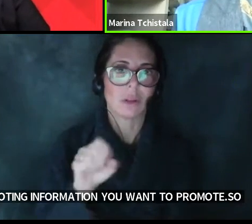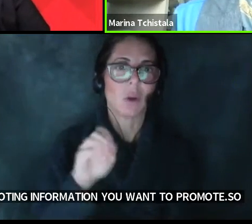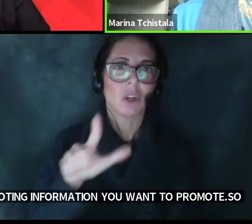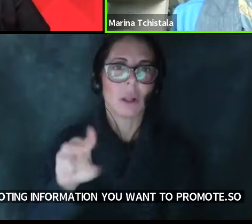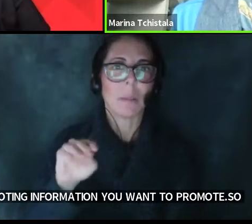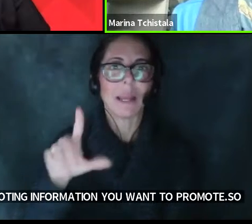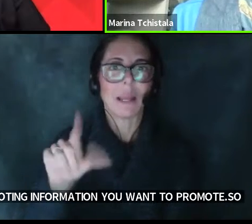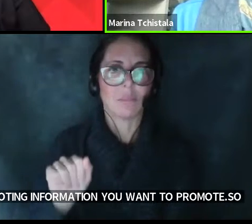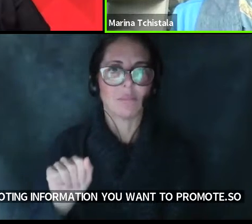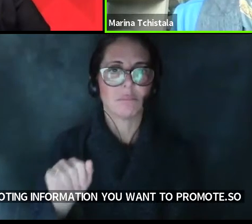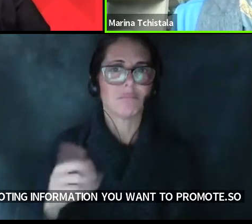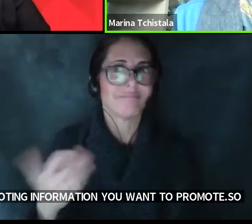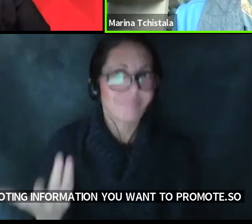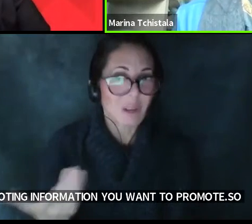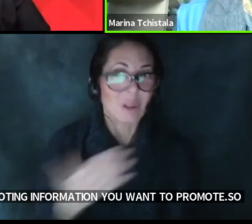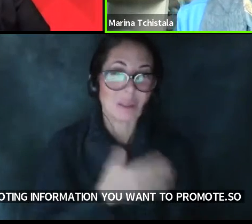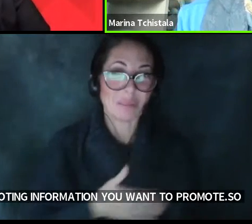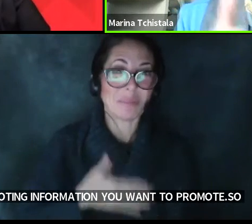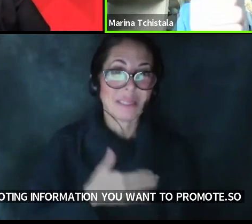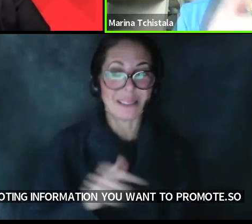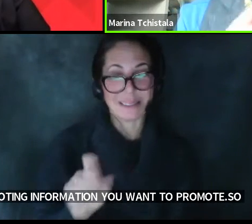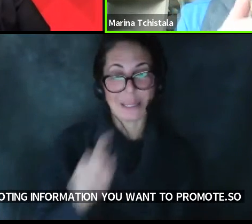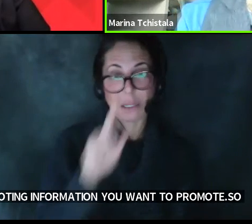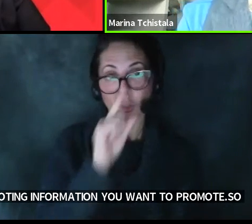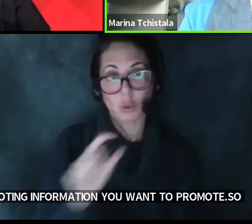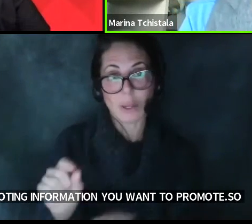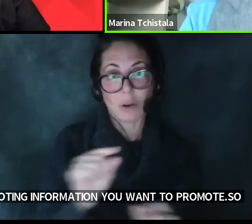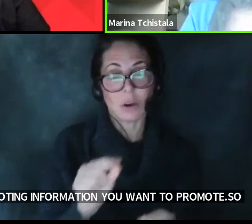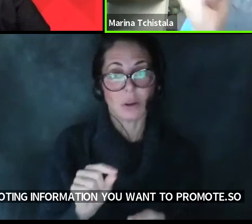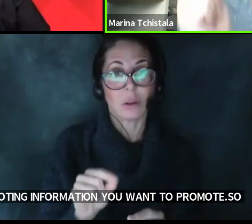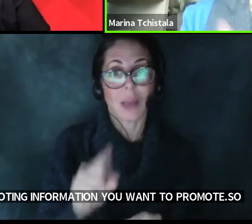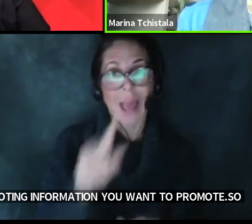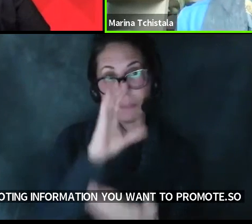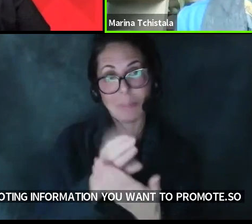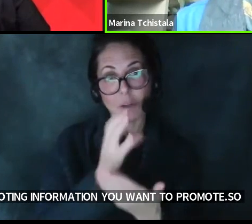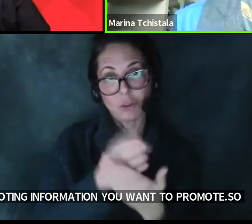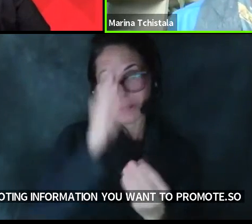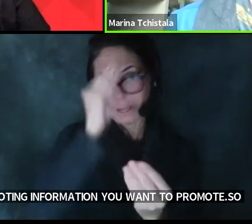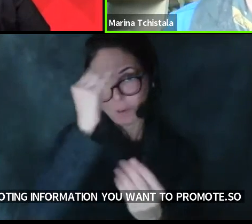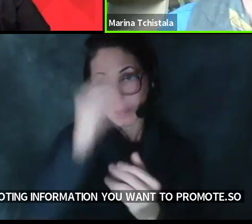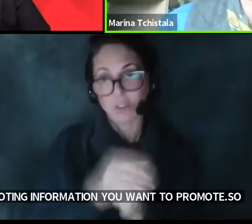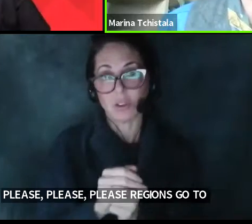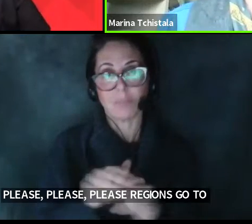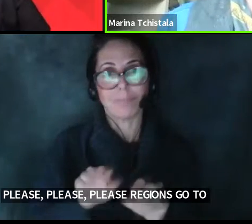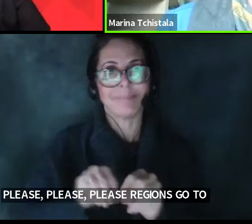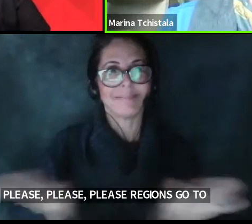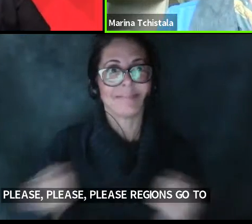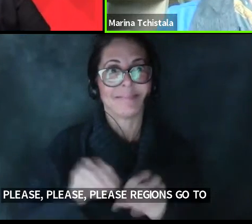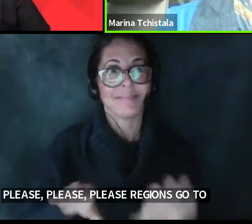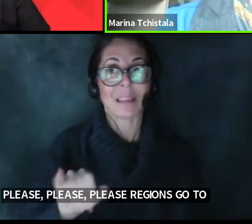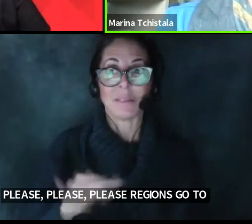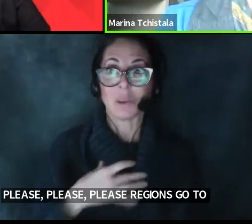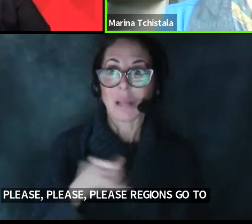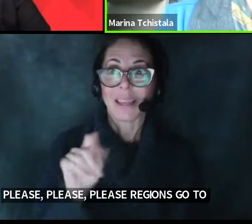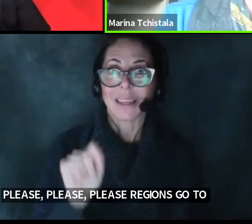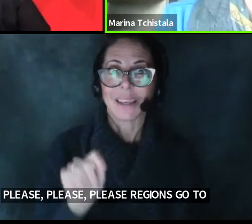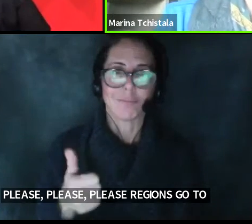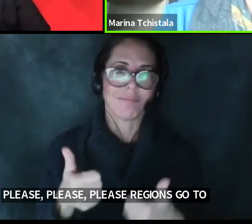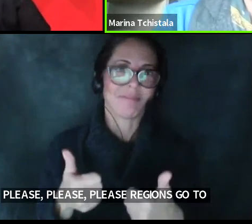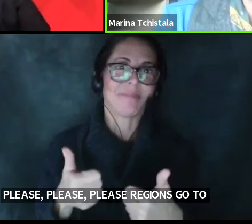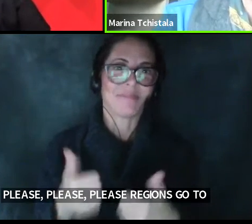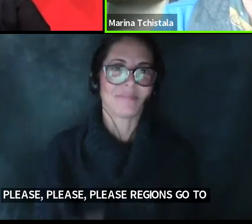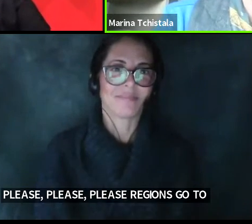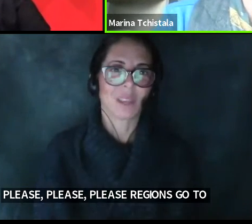to Twitter and promote those infographics. And if you like it, oh, wonderful. So it will, it will be just, yeah,